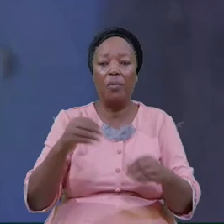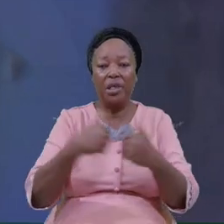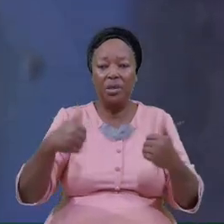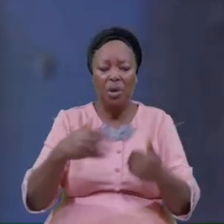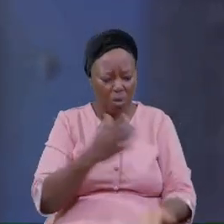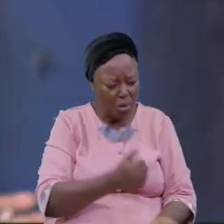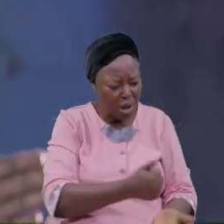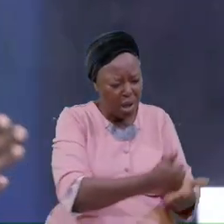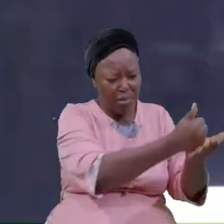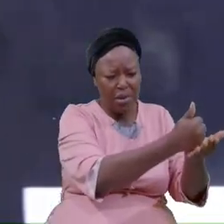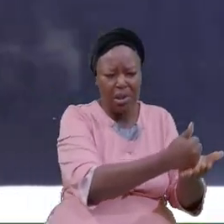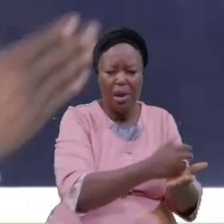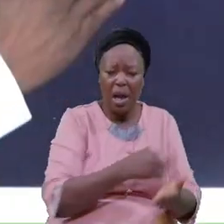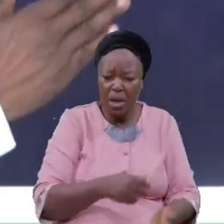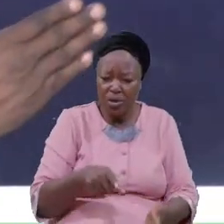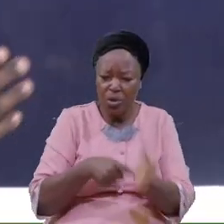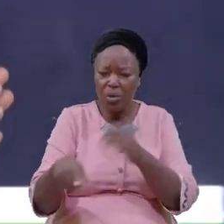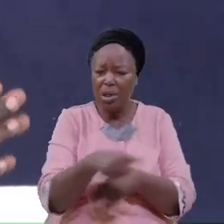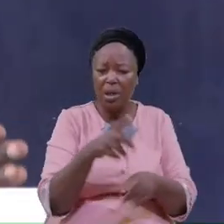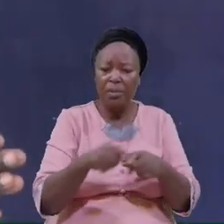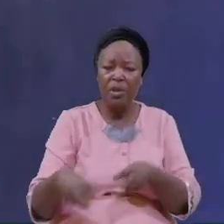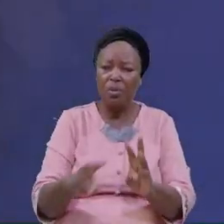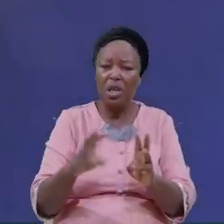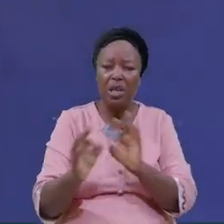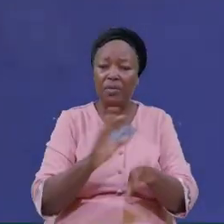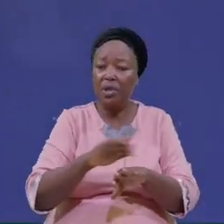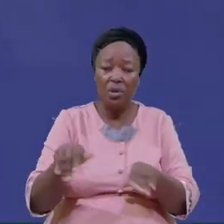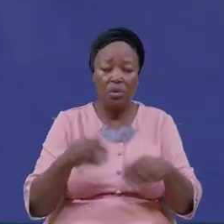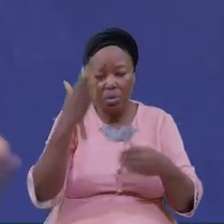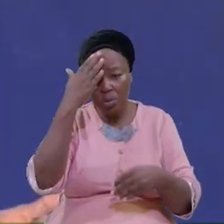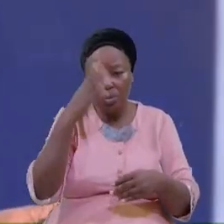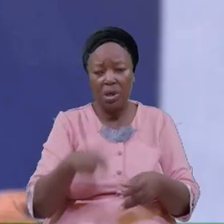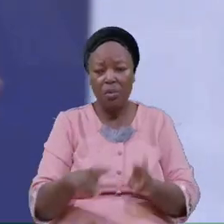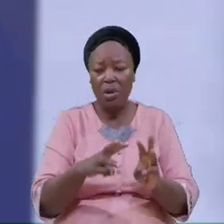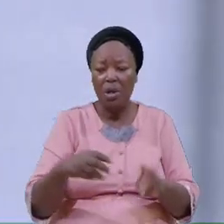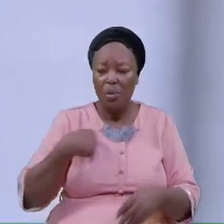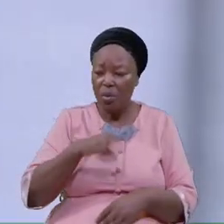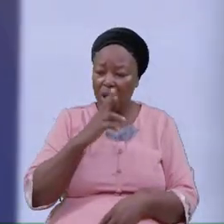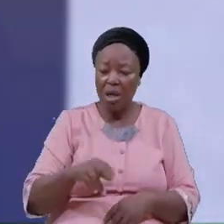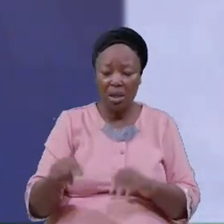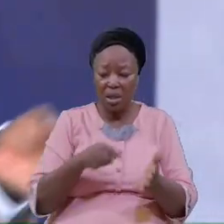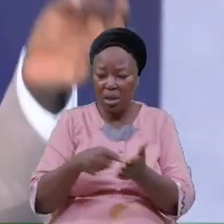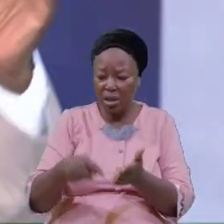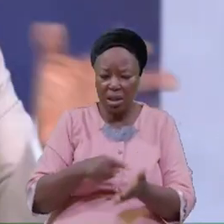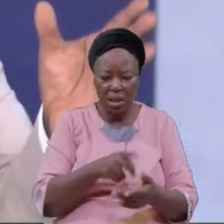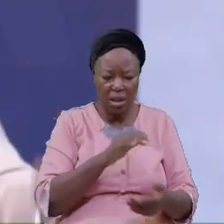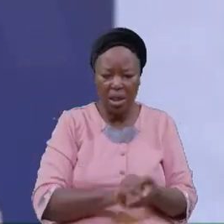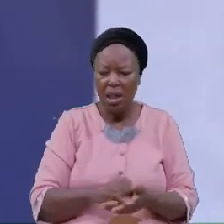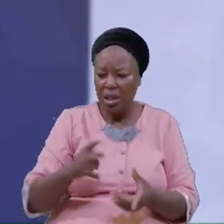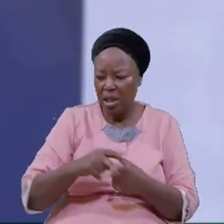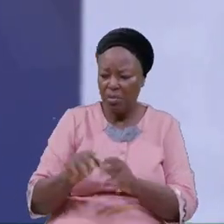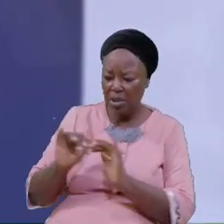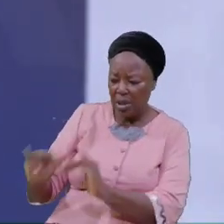the way. But we are this, they are that, and we built up a very strong wall